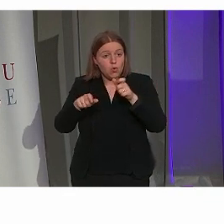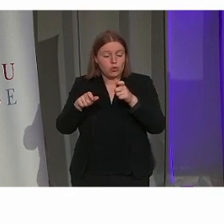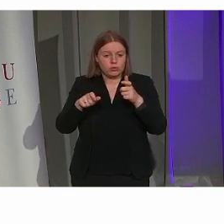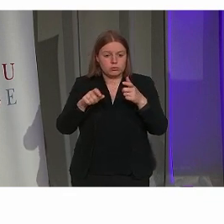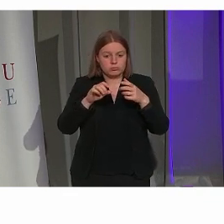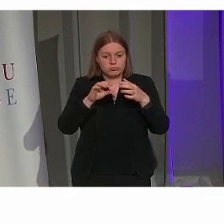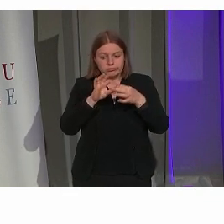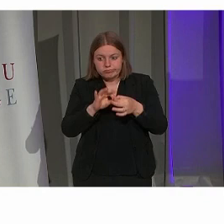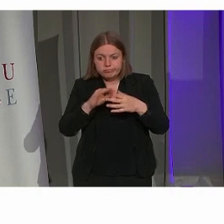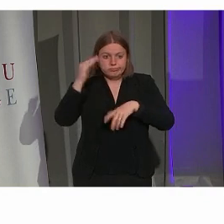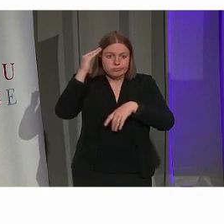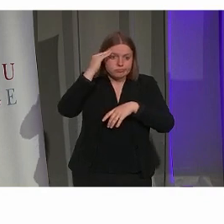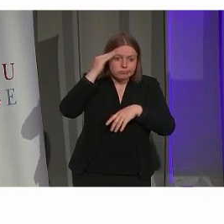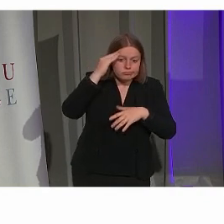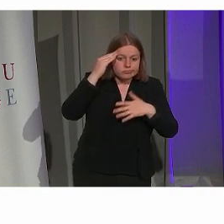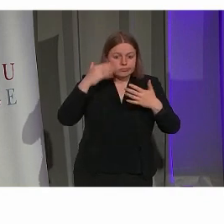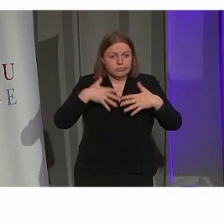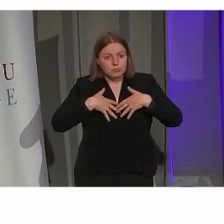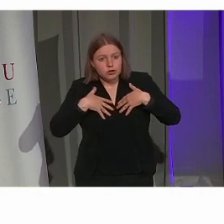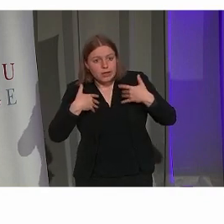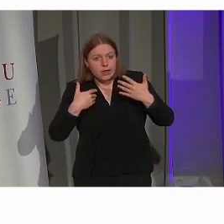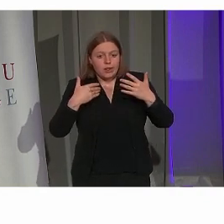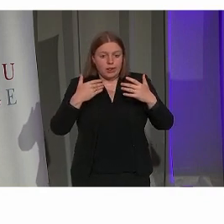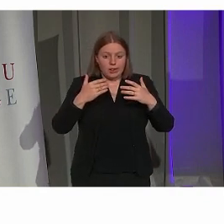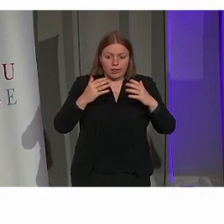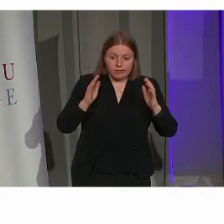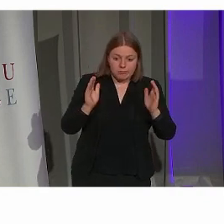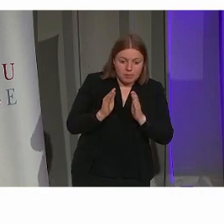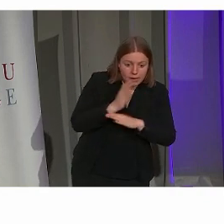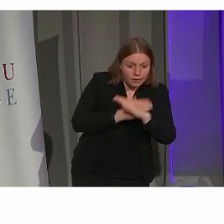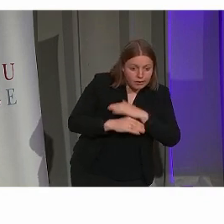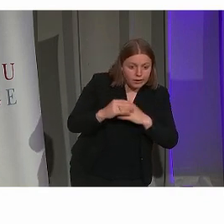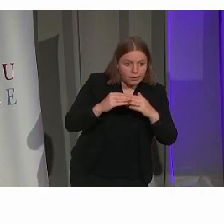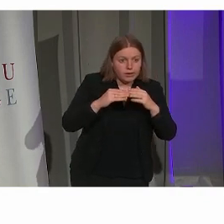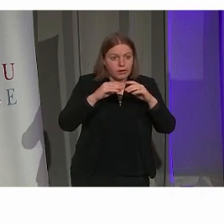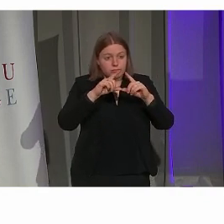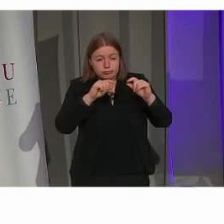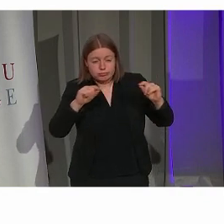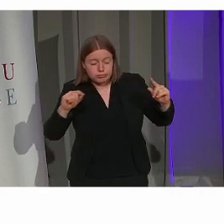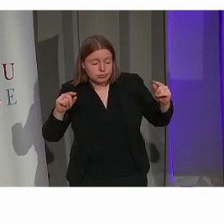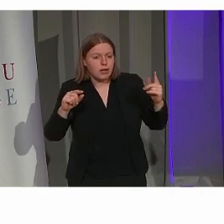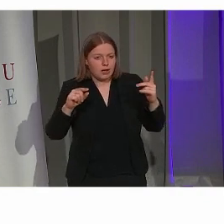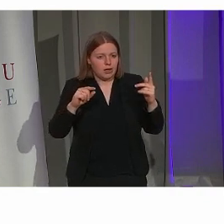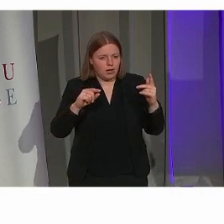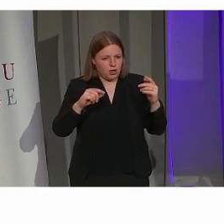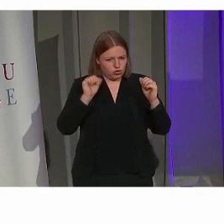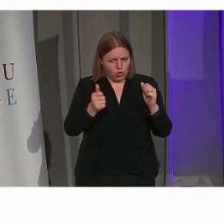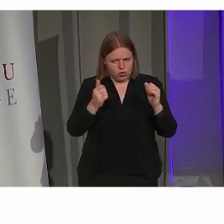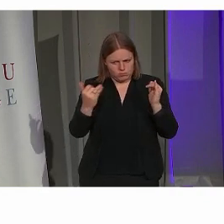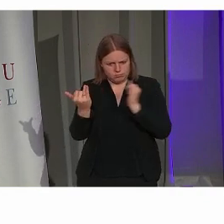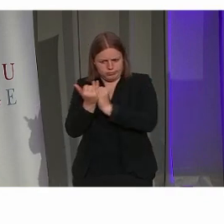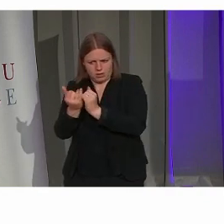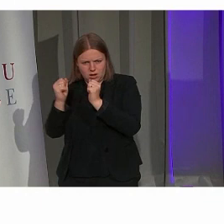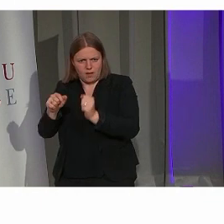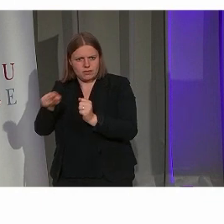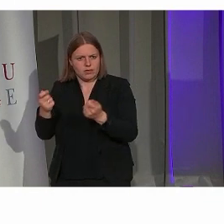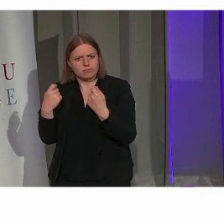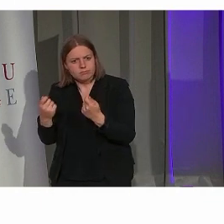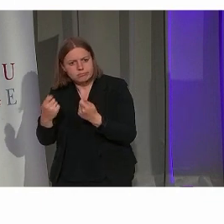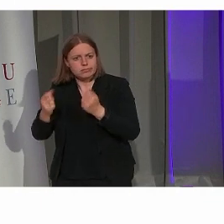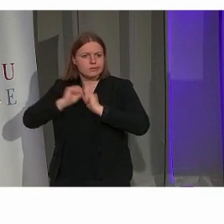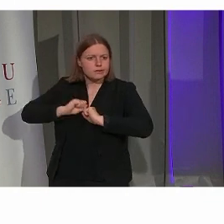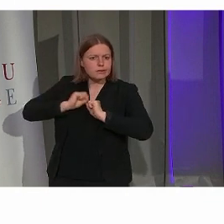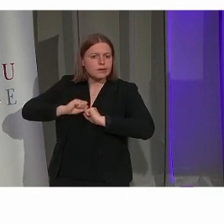of cognitive, physical, emotional, and social challenges. And this project demonstrates the importance of